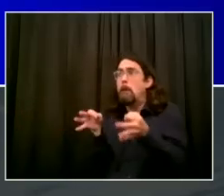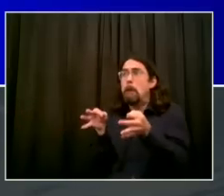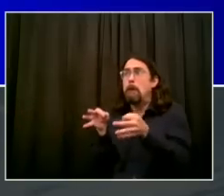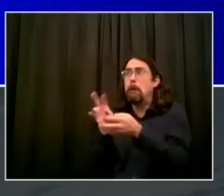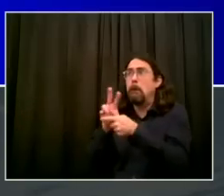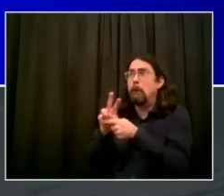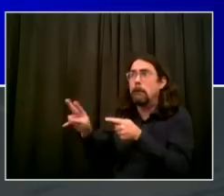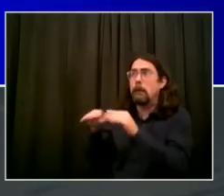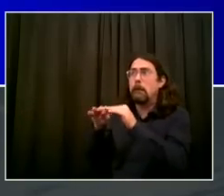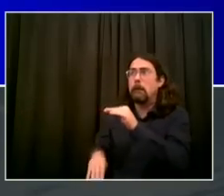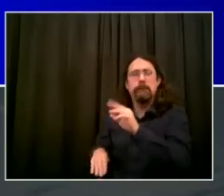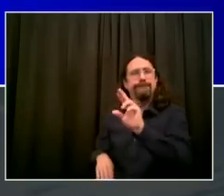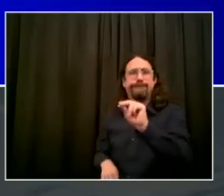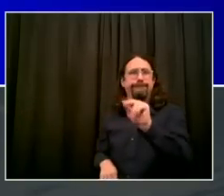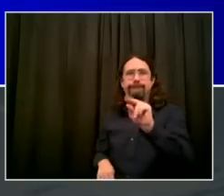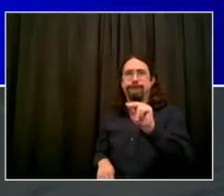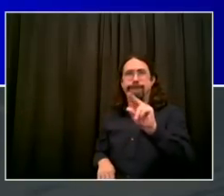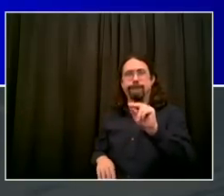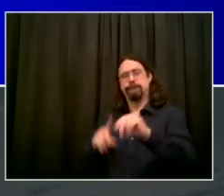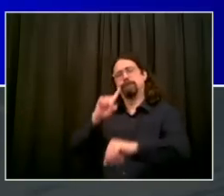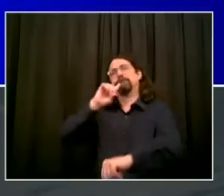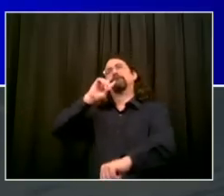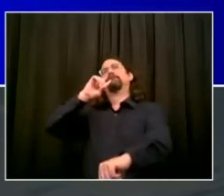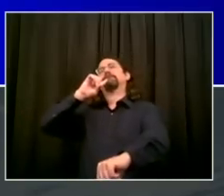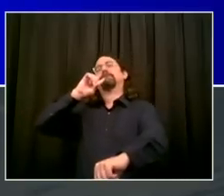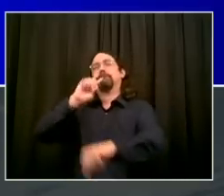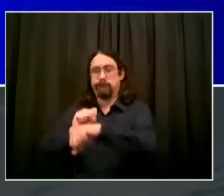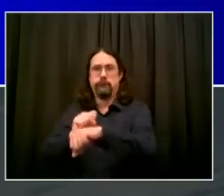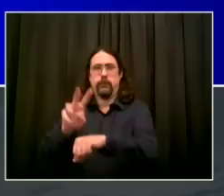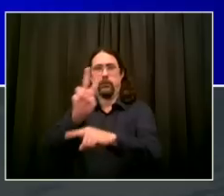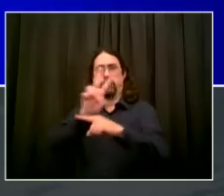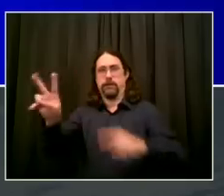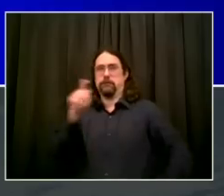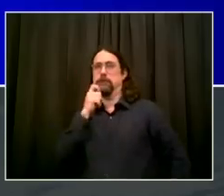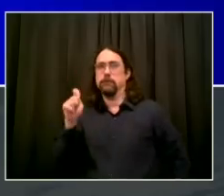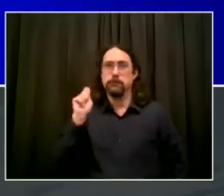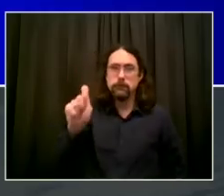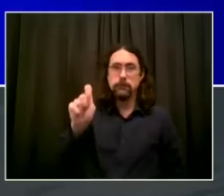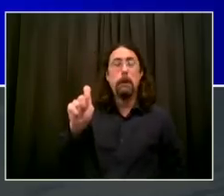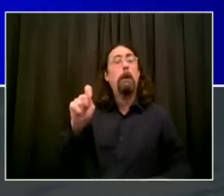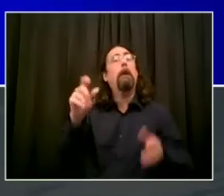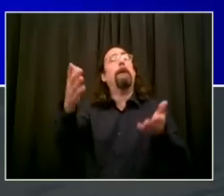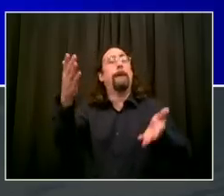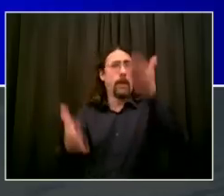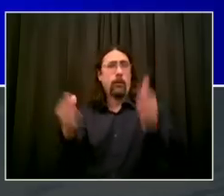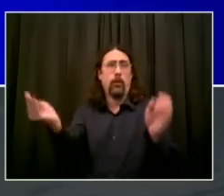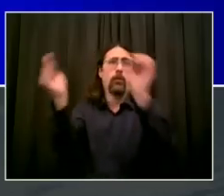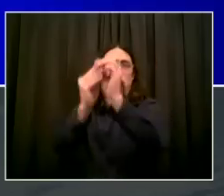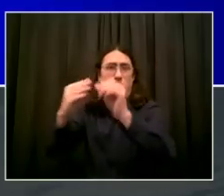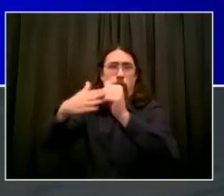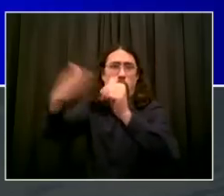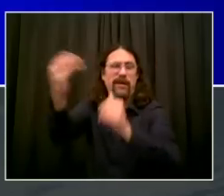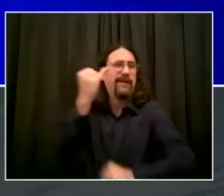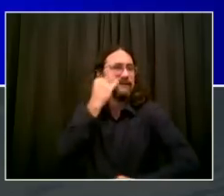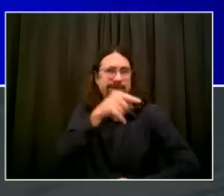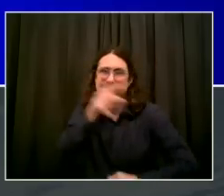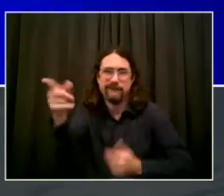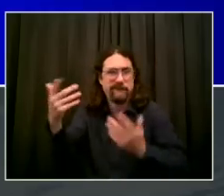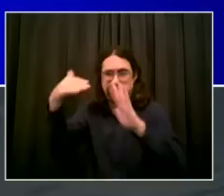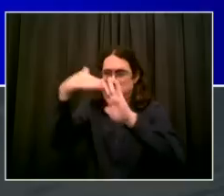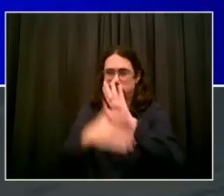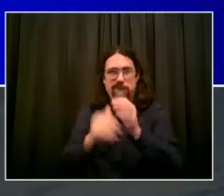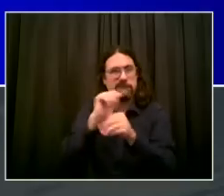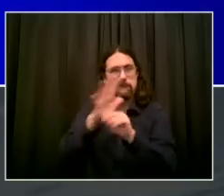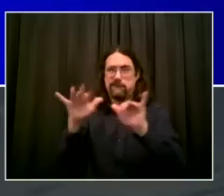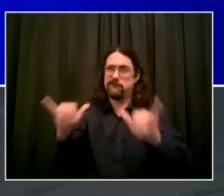in, if it looks like reopening could happen that earlier or if it will be further delayed. In the meantime, of course, all kids will have remote